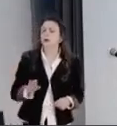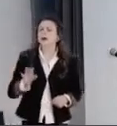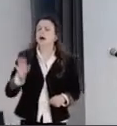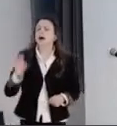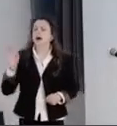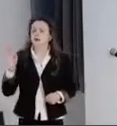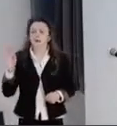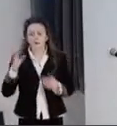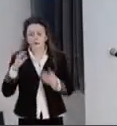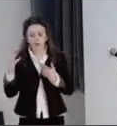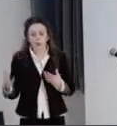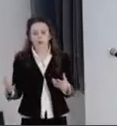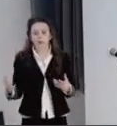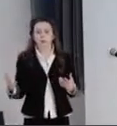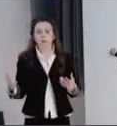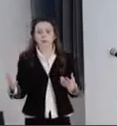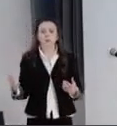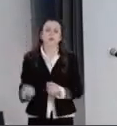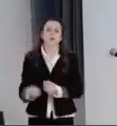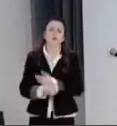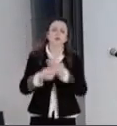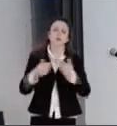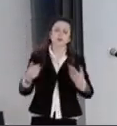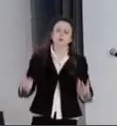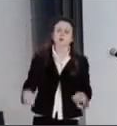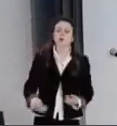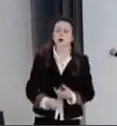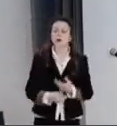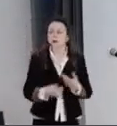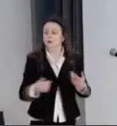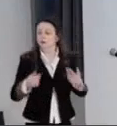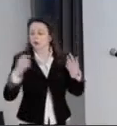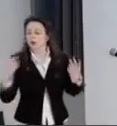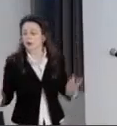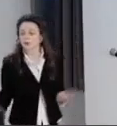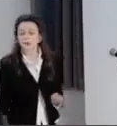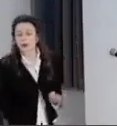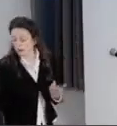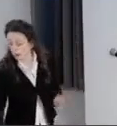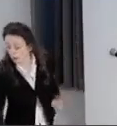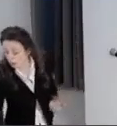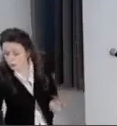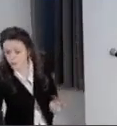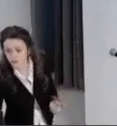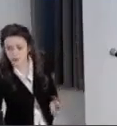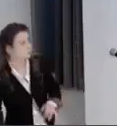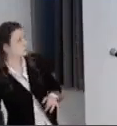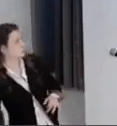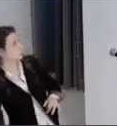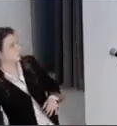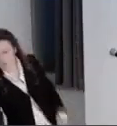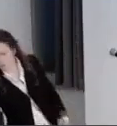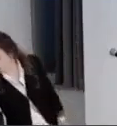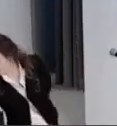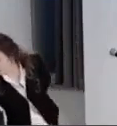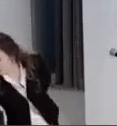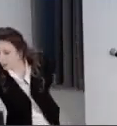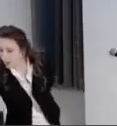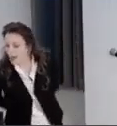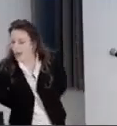Foster has given the following example. Suppose that you're observing a striking brightly colored sunset, such as